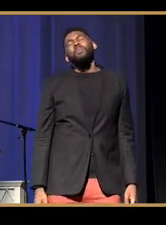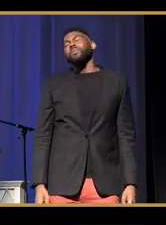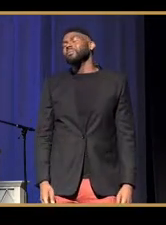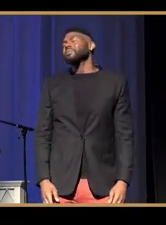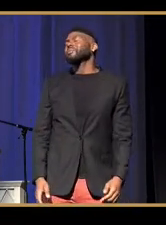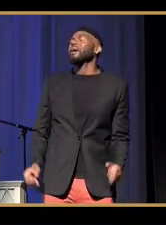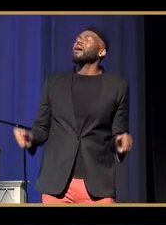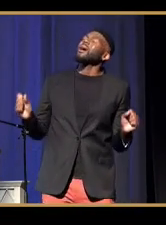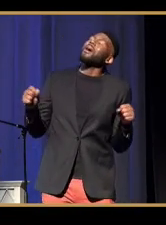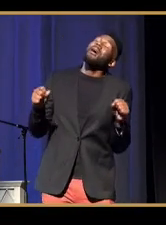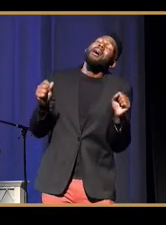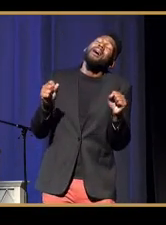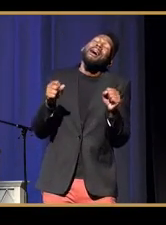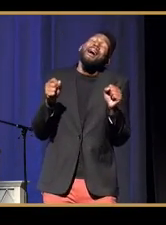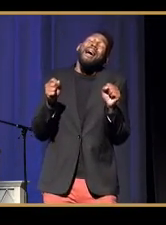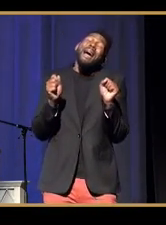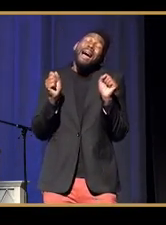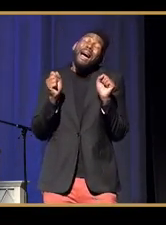heart.